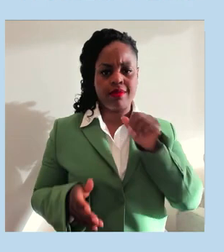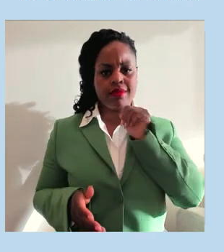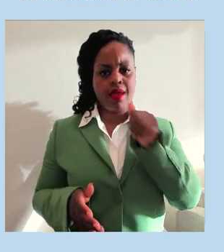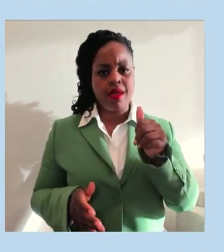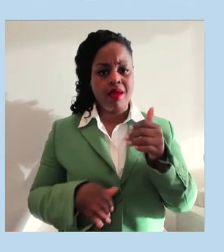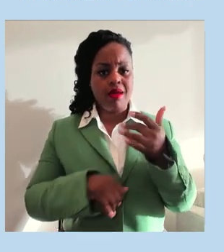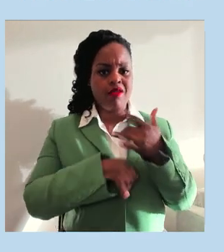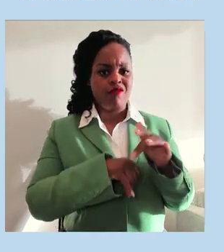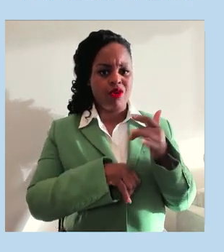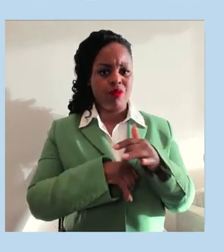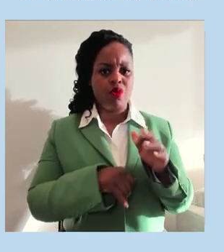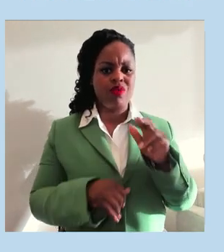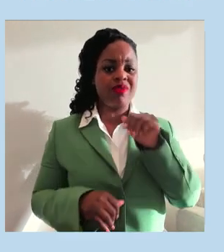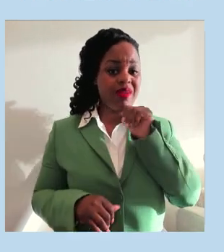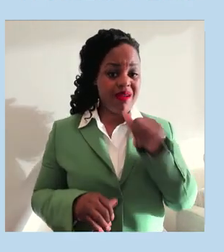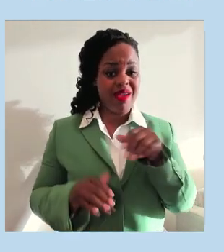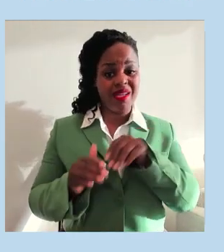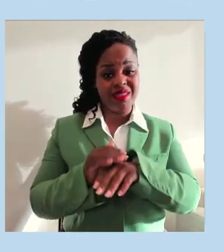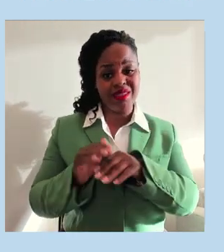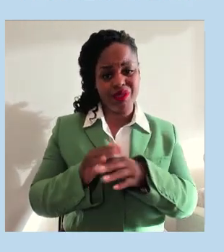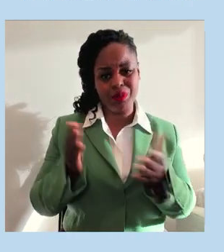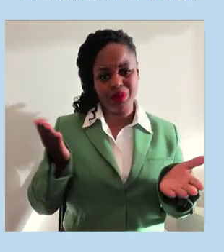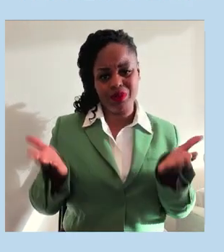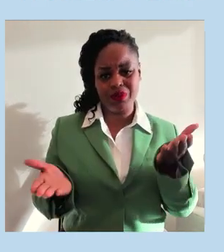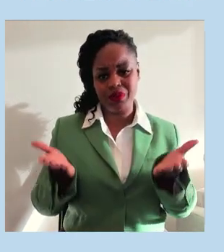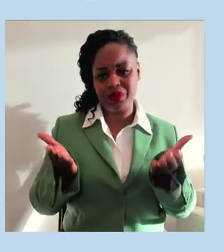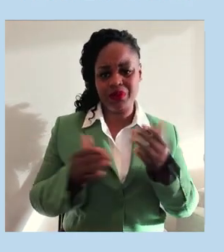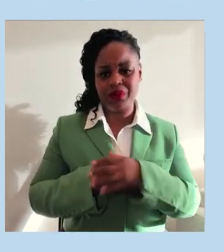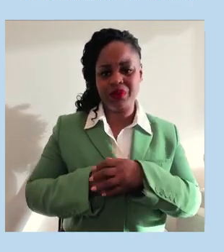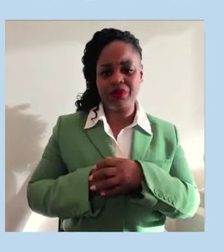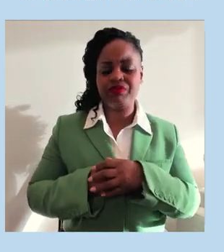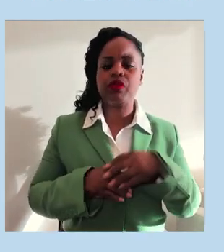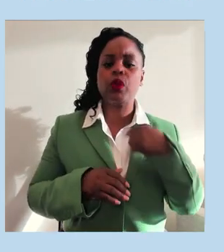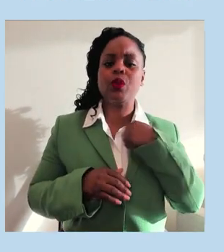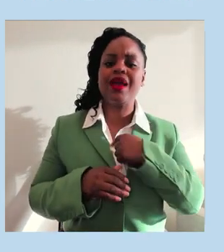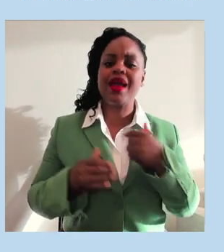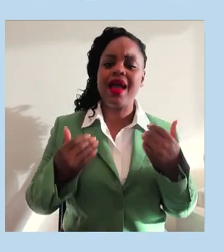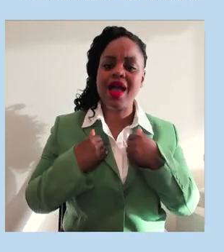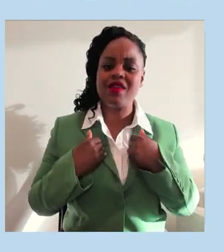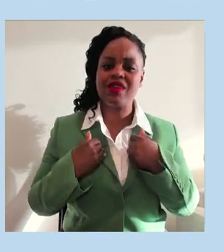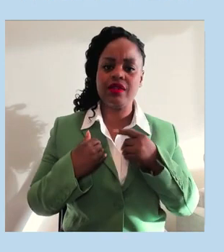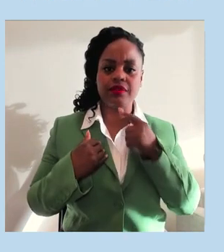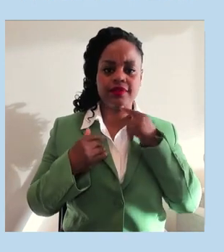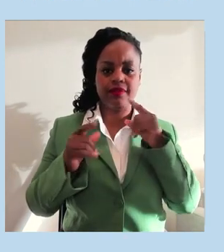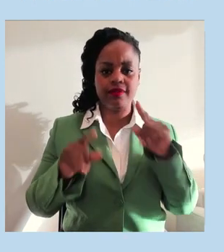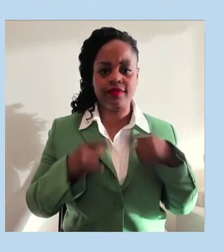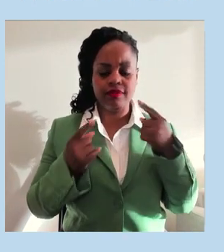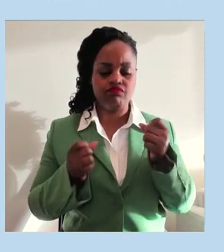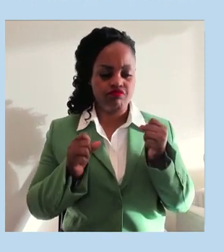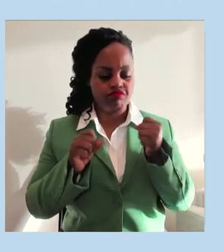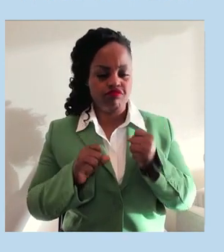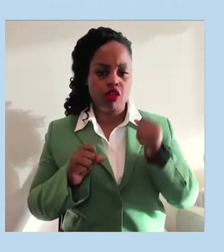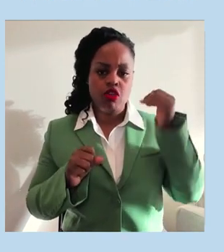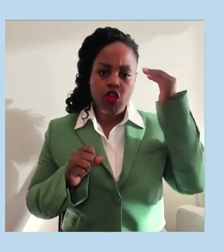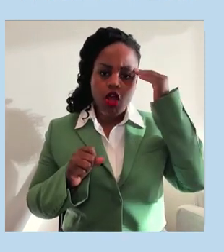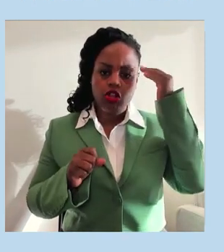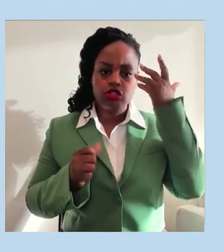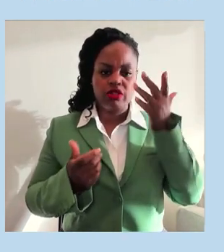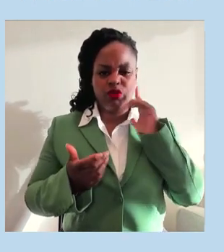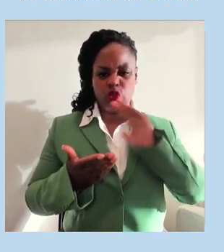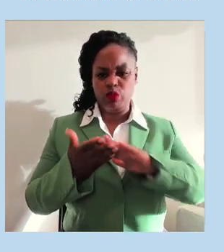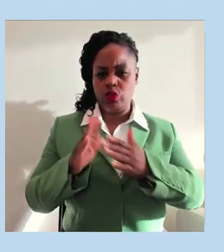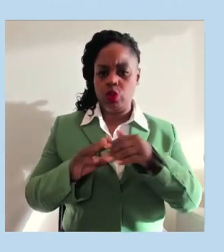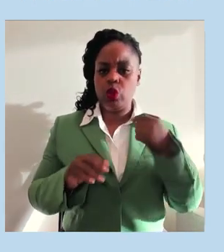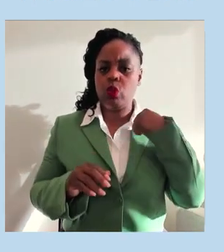deep contextual knowledge with our communities, as well as our collective experience combating patriarchal norms,